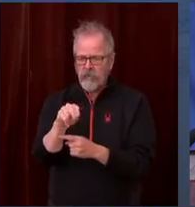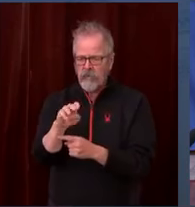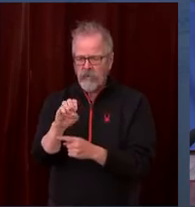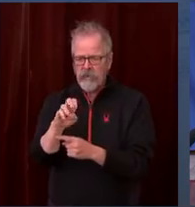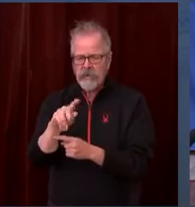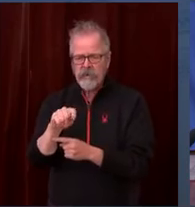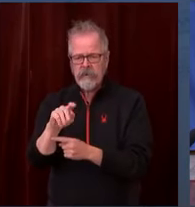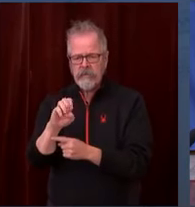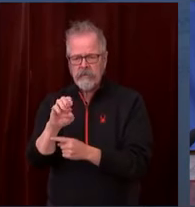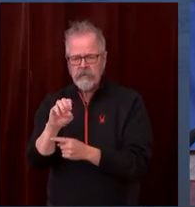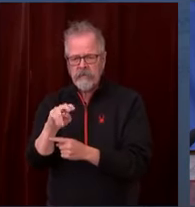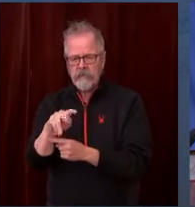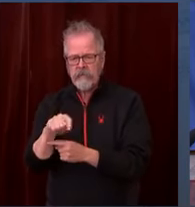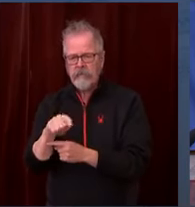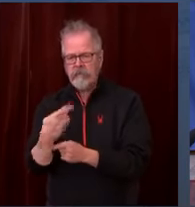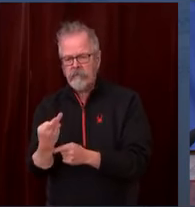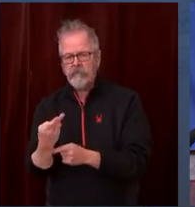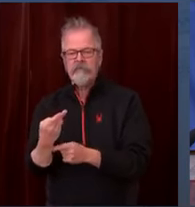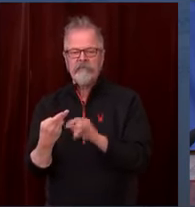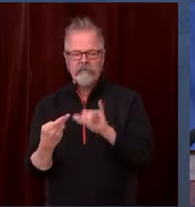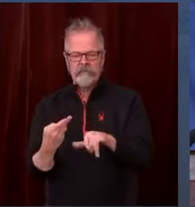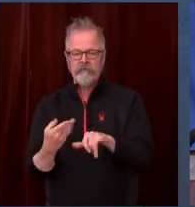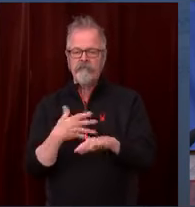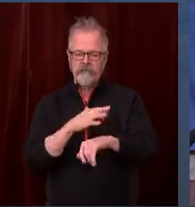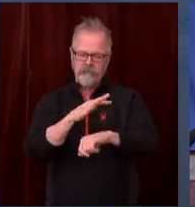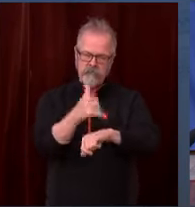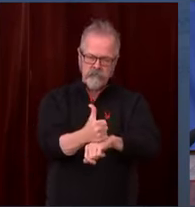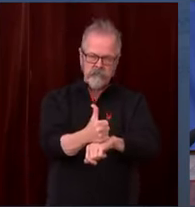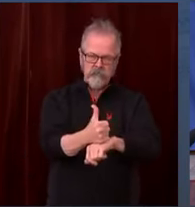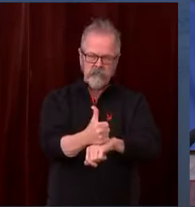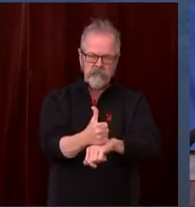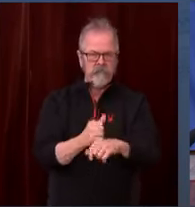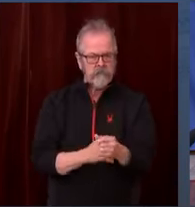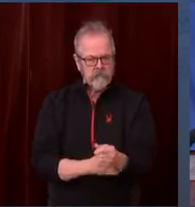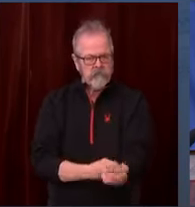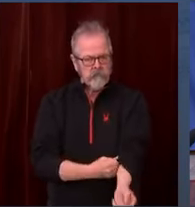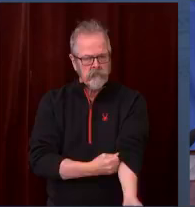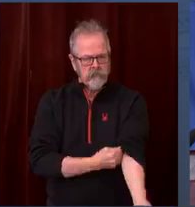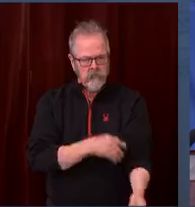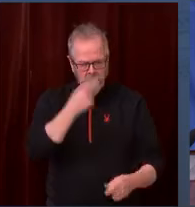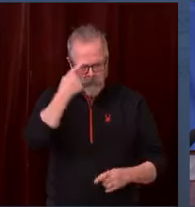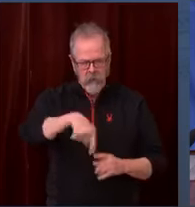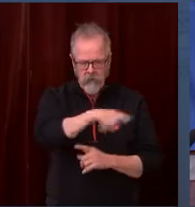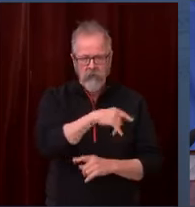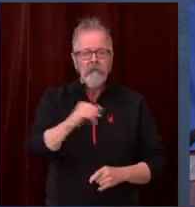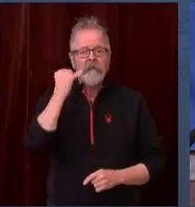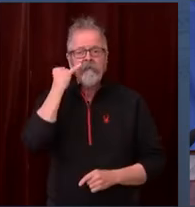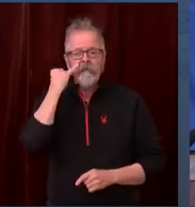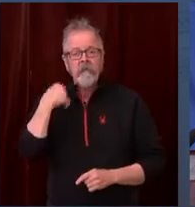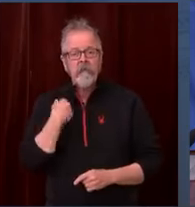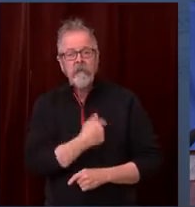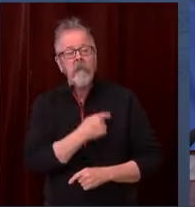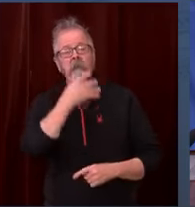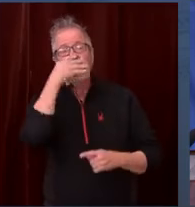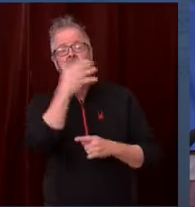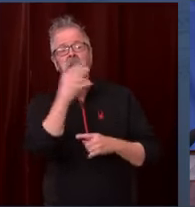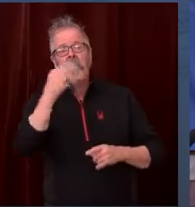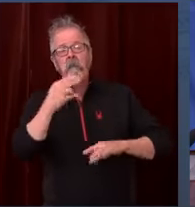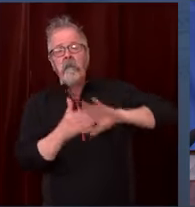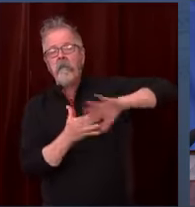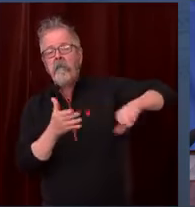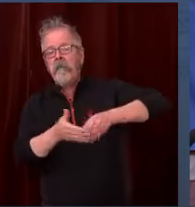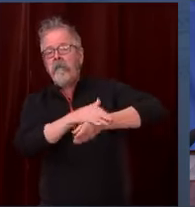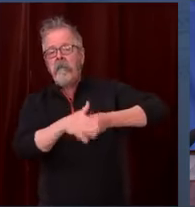Washington State, we want to highlight that history to effectuate positive change for all. With that in mind, I'd like to turn